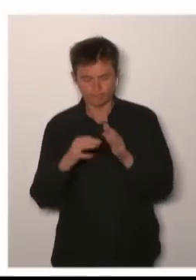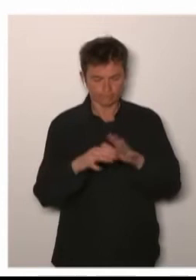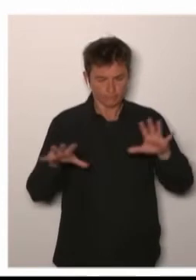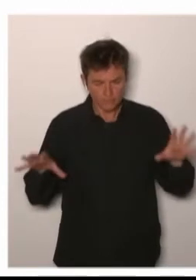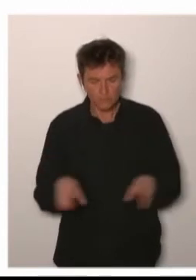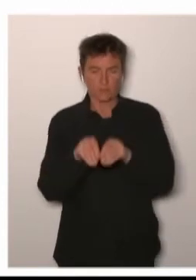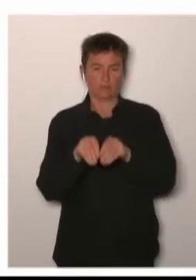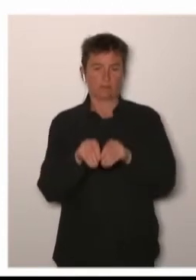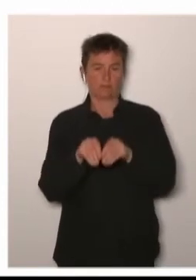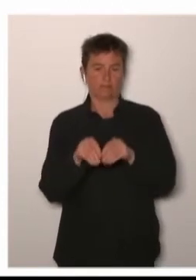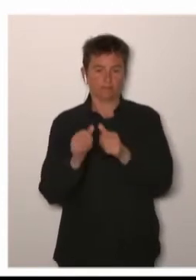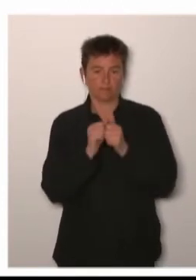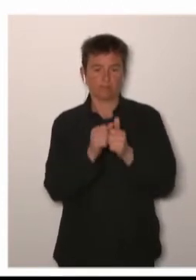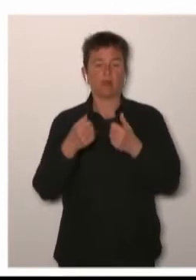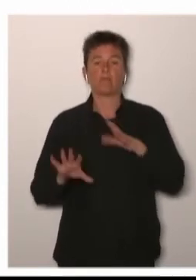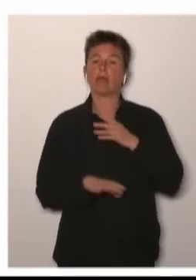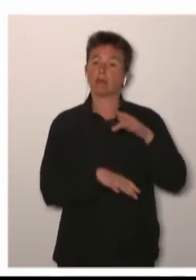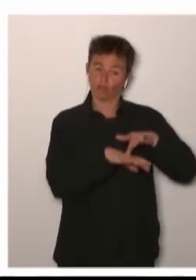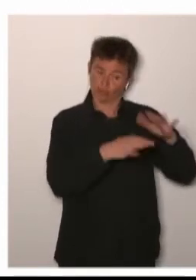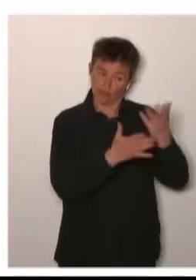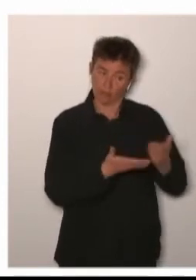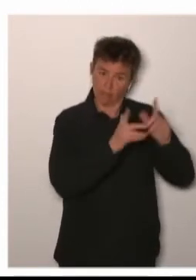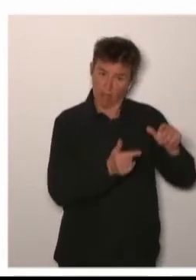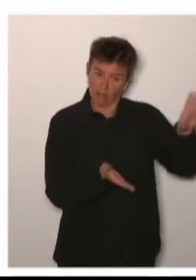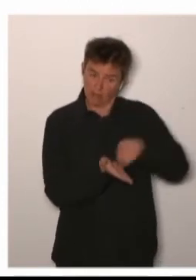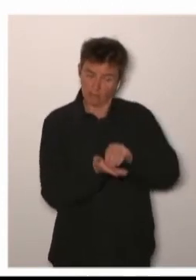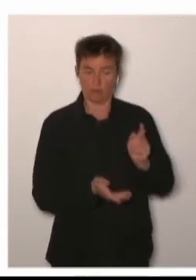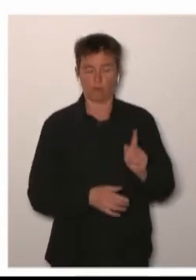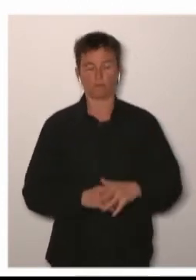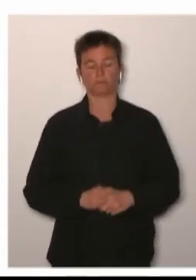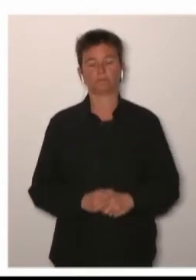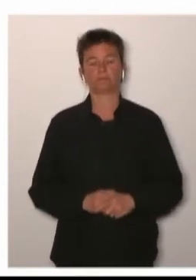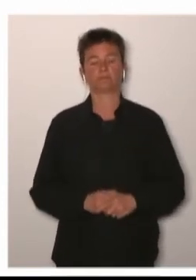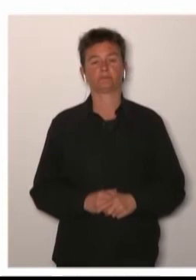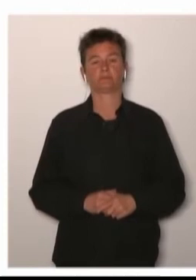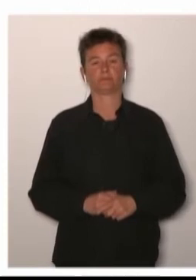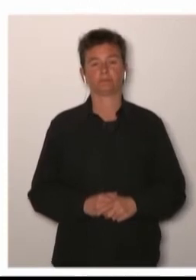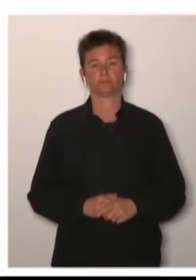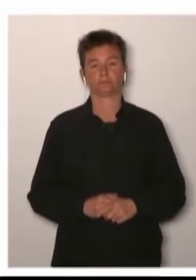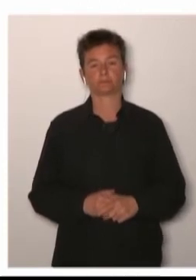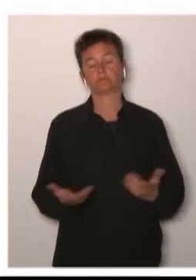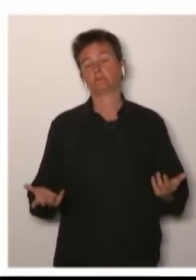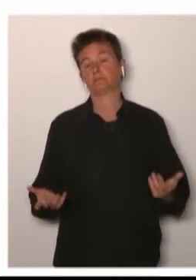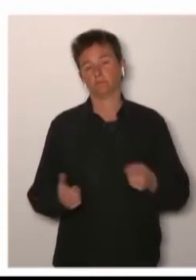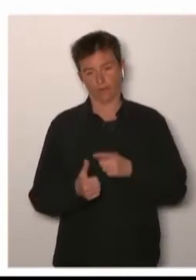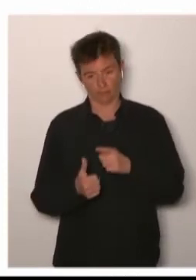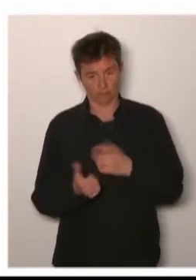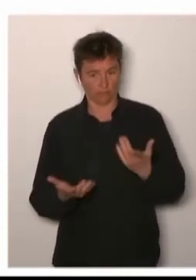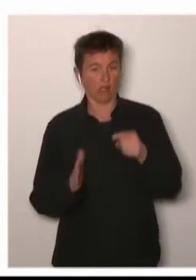The moment is an important moment for pediatric in oncology, because there's the revision of this regulation